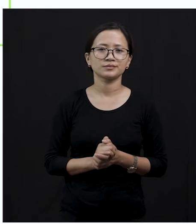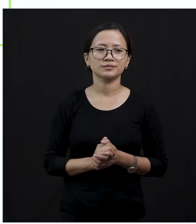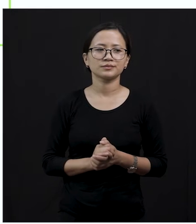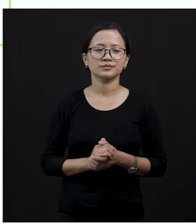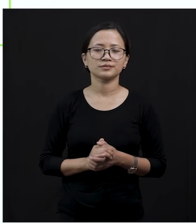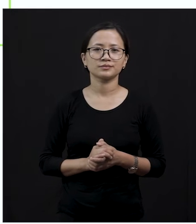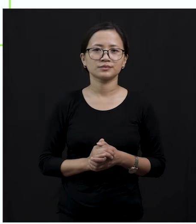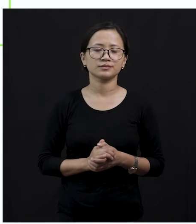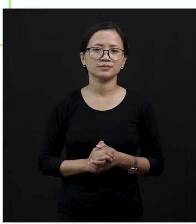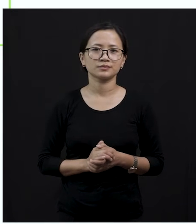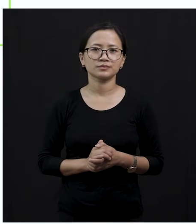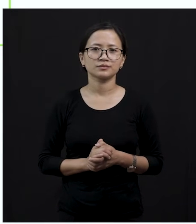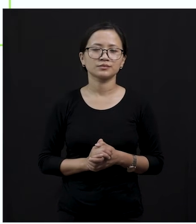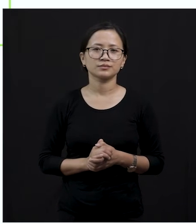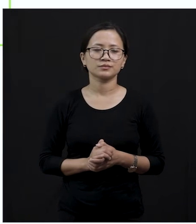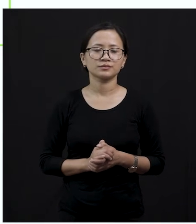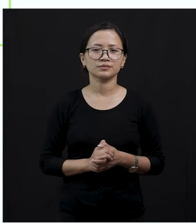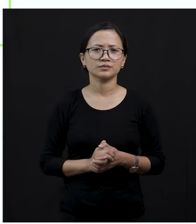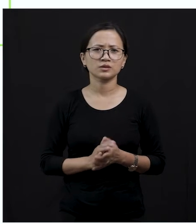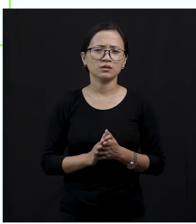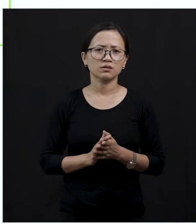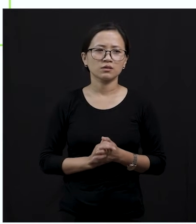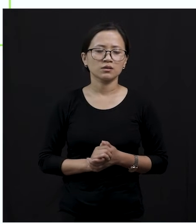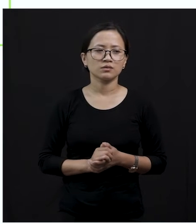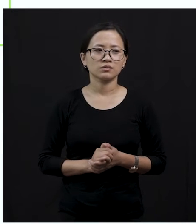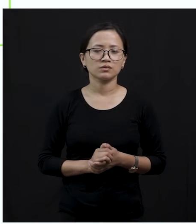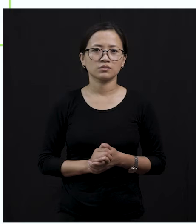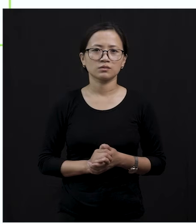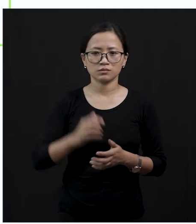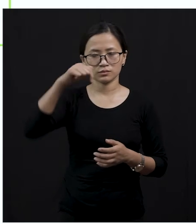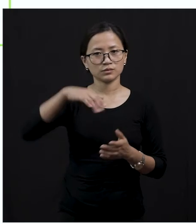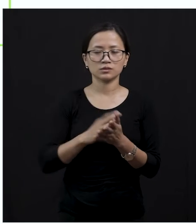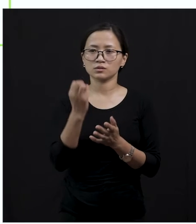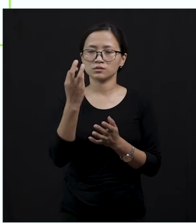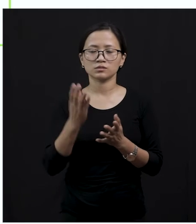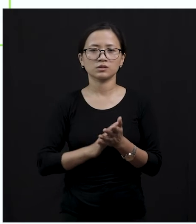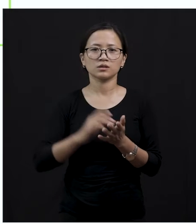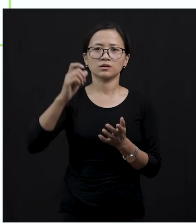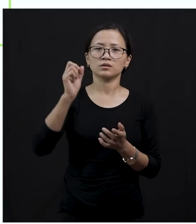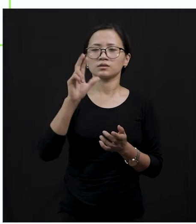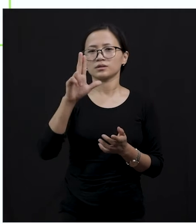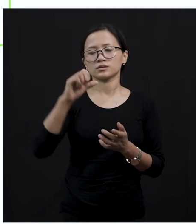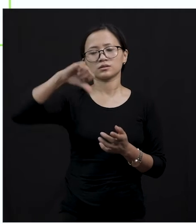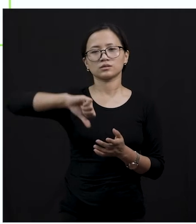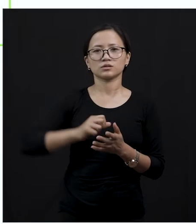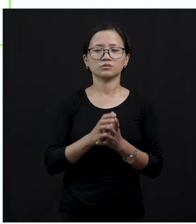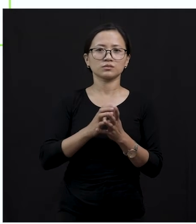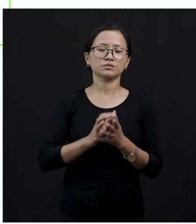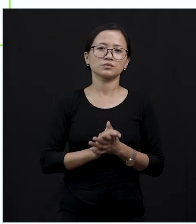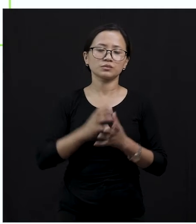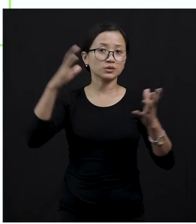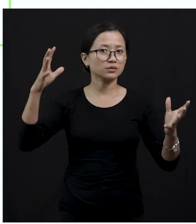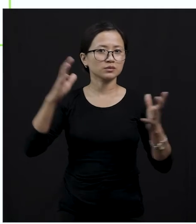bigger than 7 tens. So since 8 tens is bigger, this number 89 is bigger,